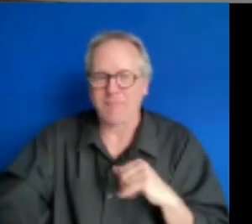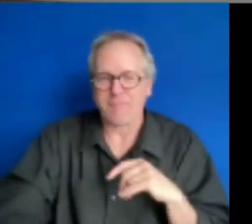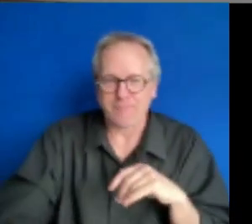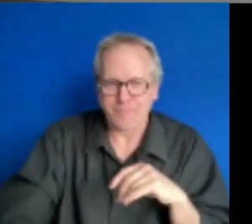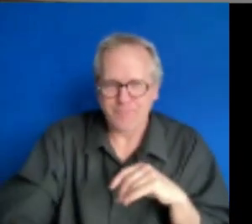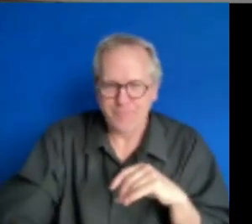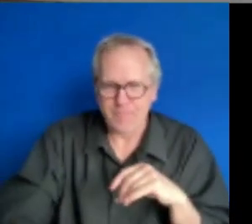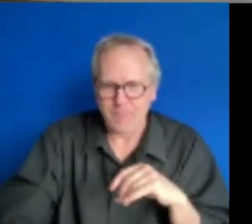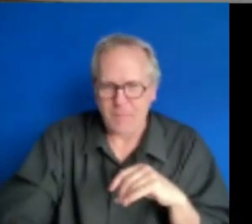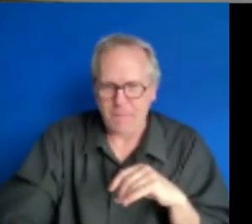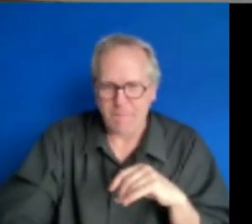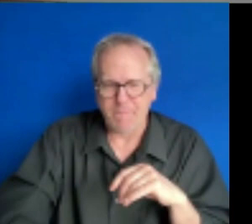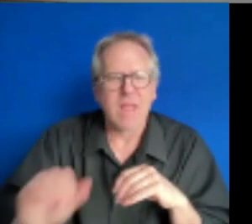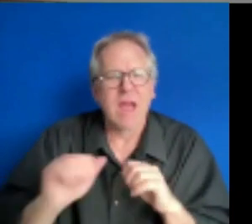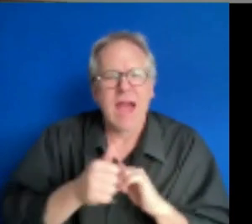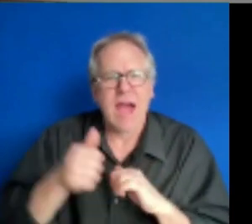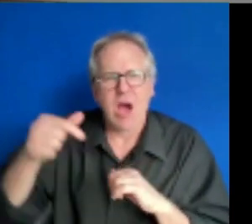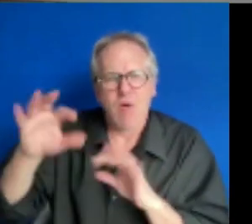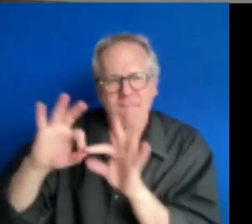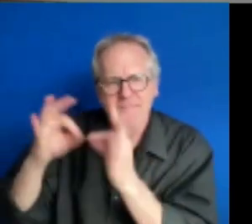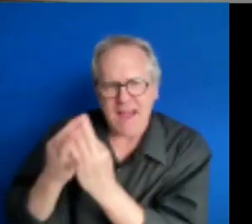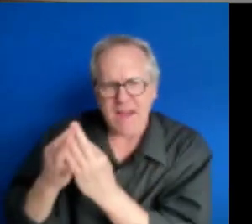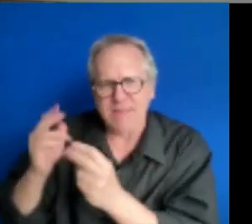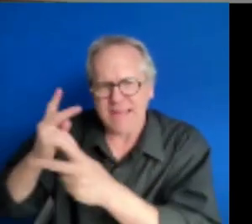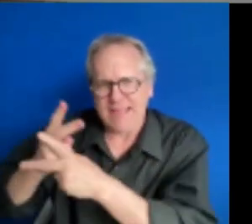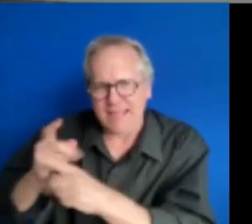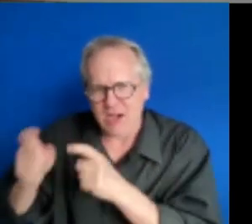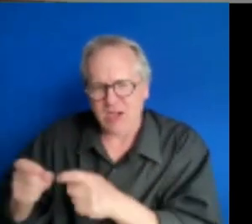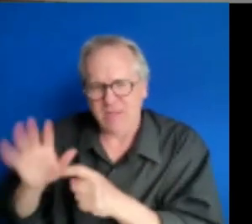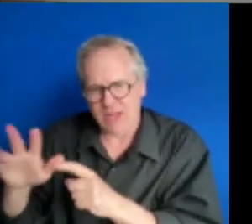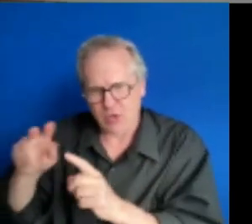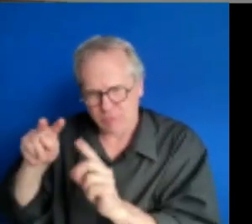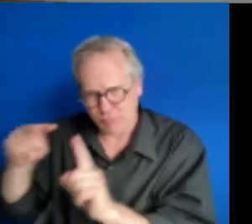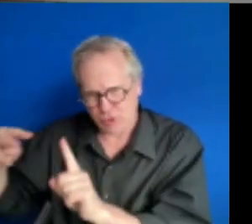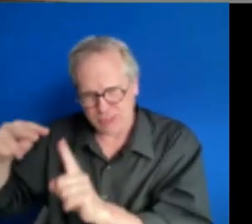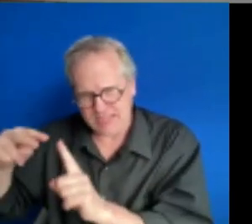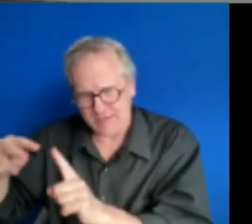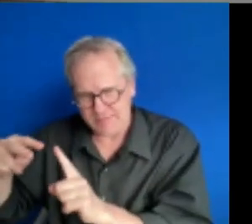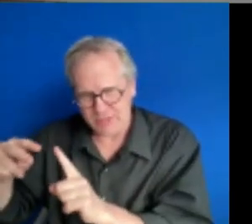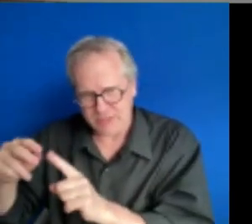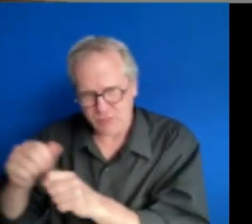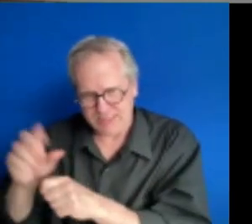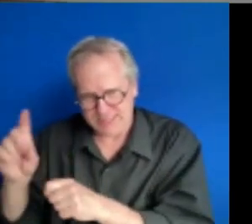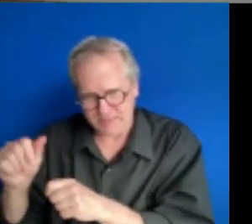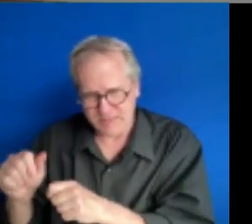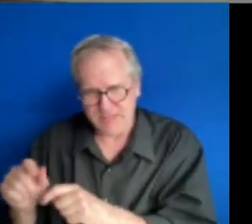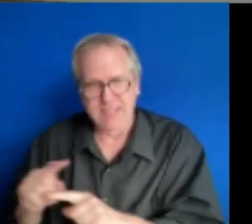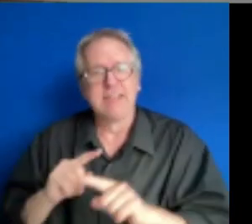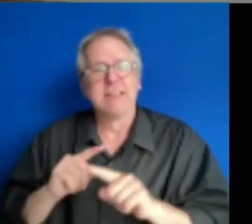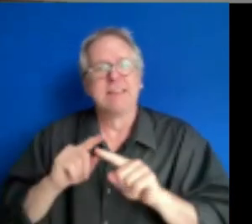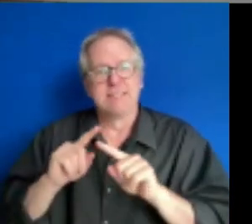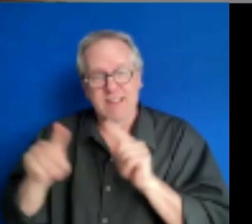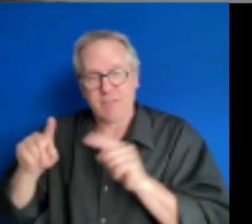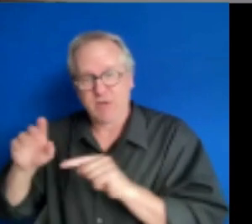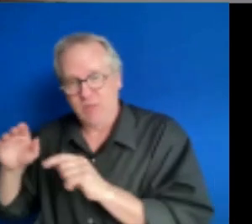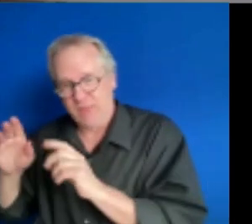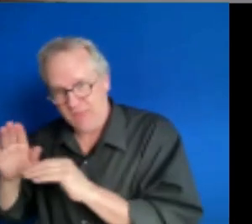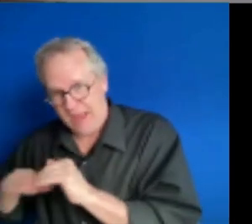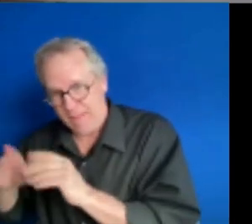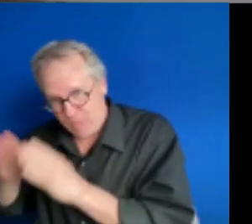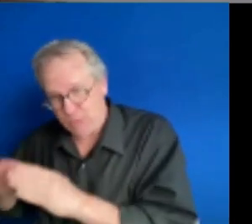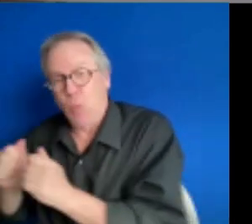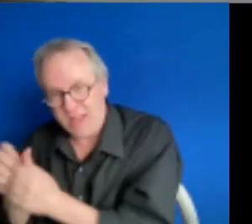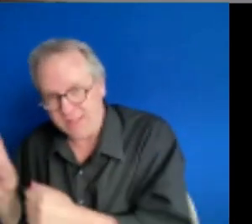Let's see. How would a family or caregiver's perception of disability differ from someone with disability? Is